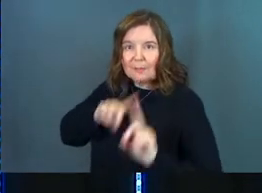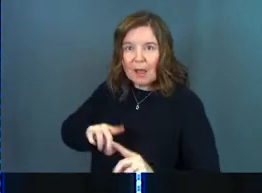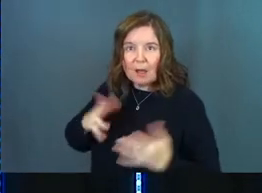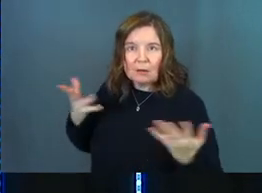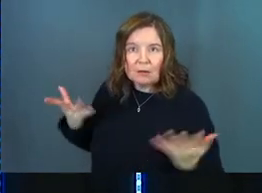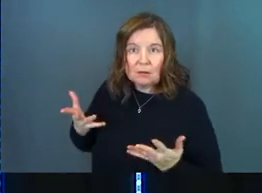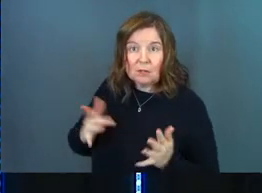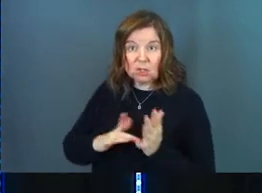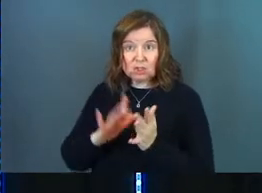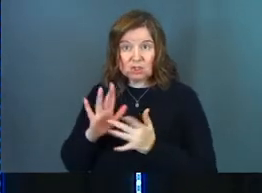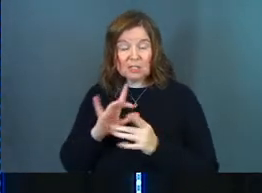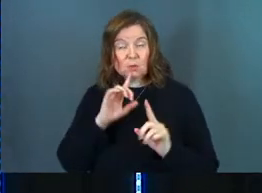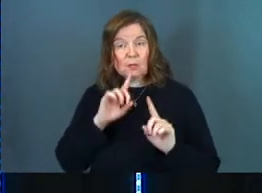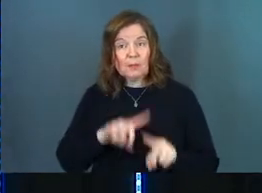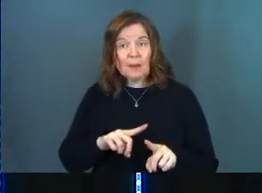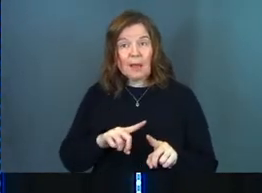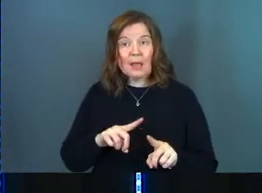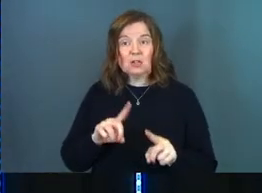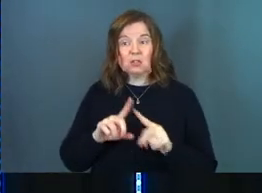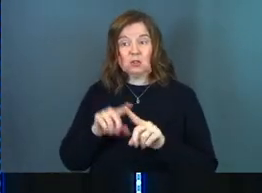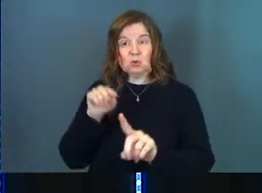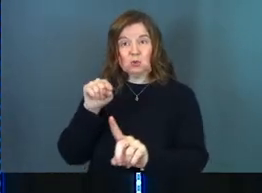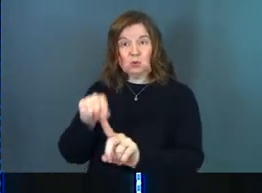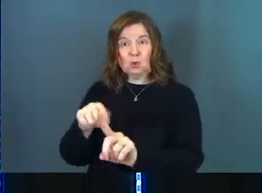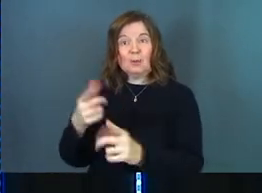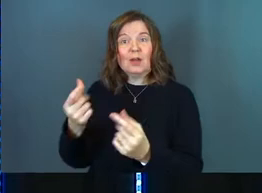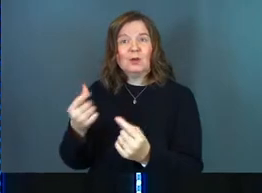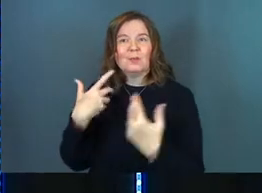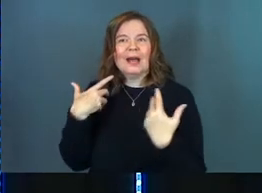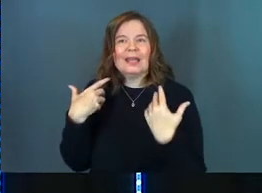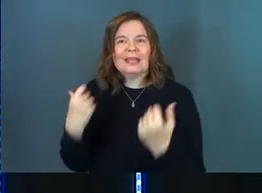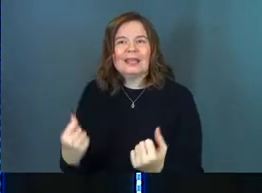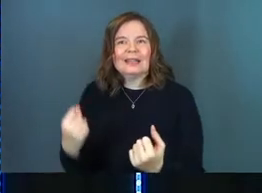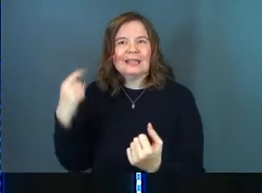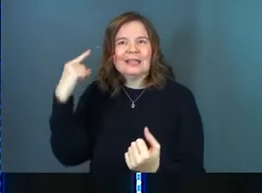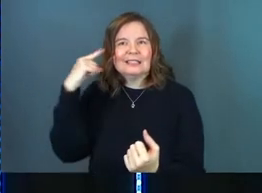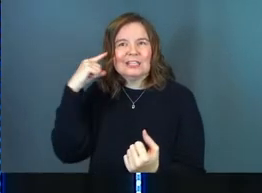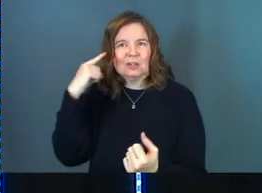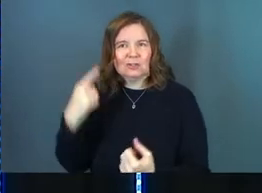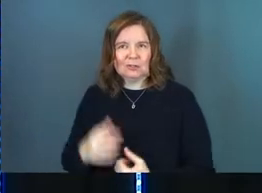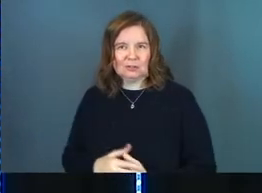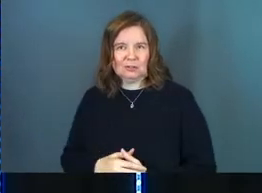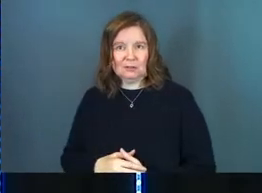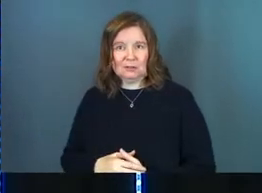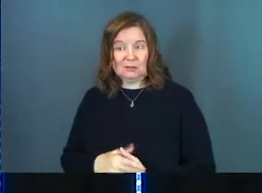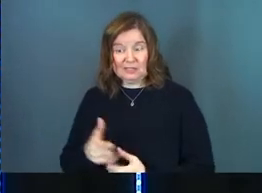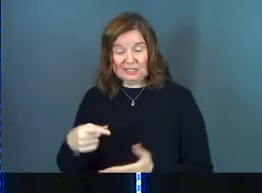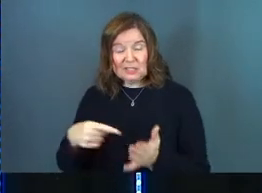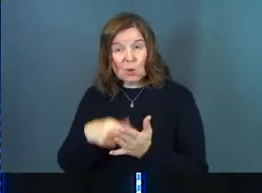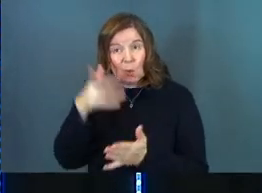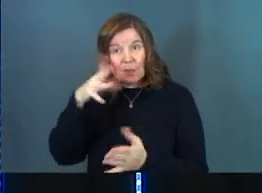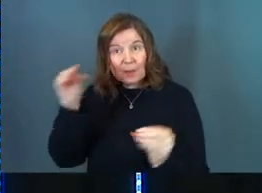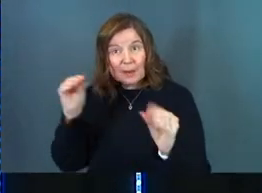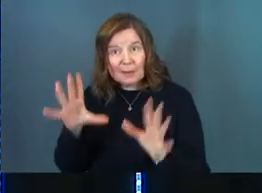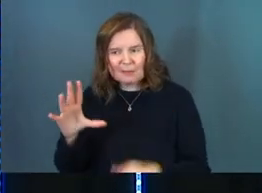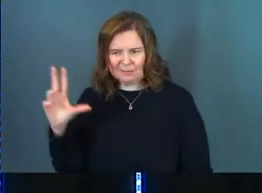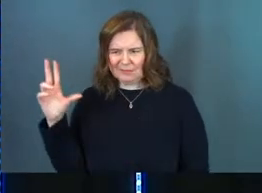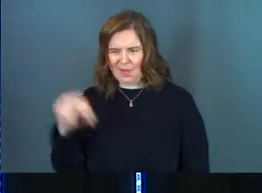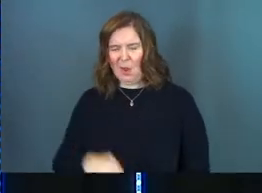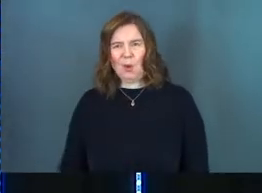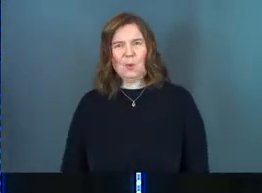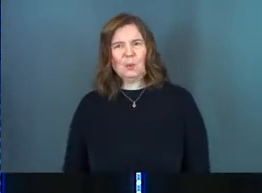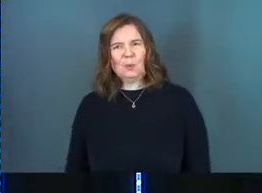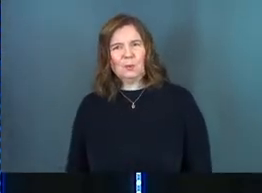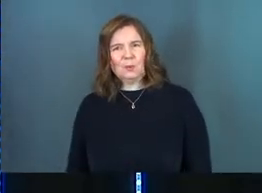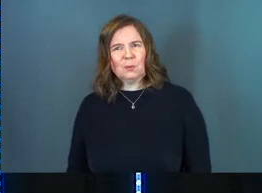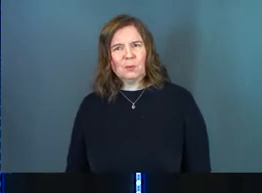respond? And Jesus responds to Malchus by healing his ear. Does he owe that man a miracle? Heck